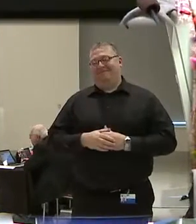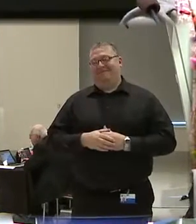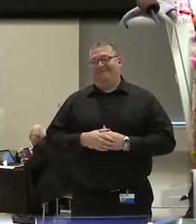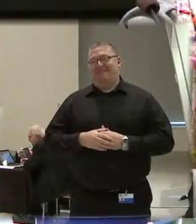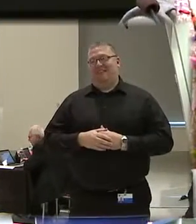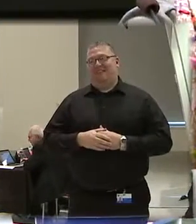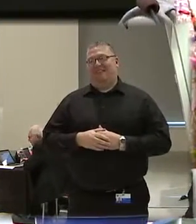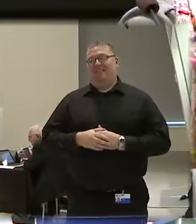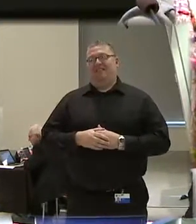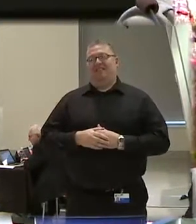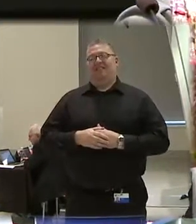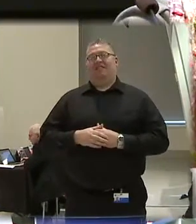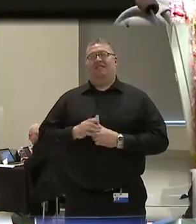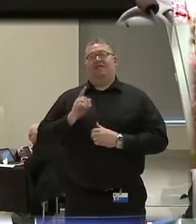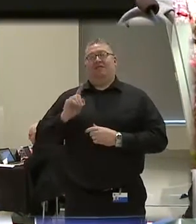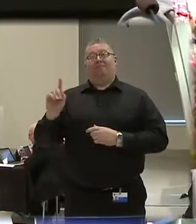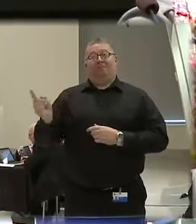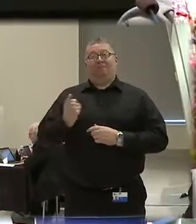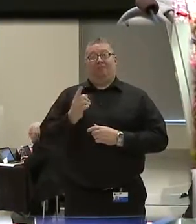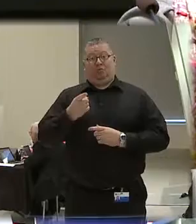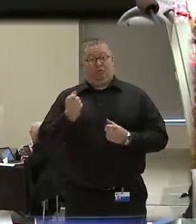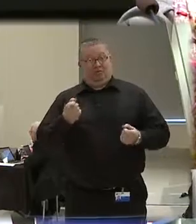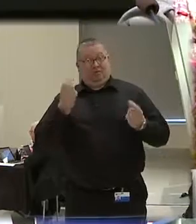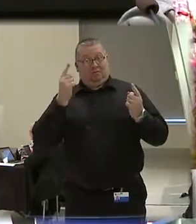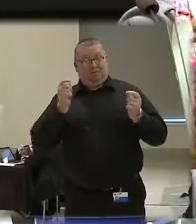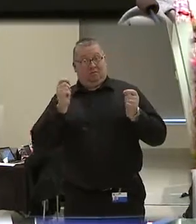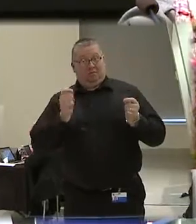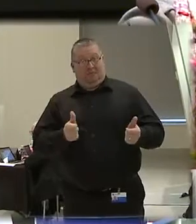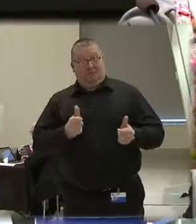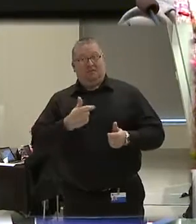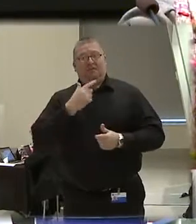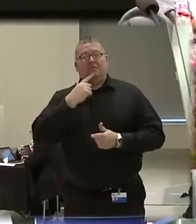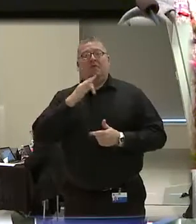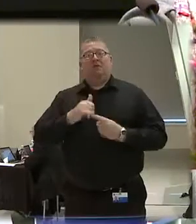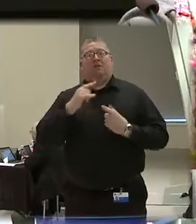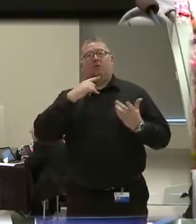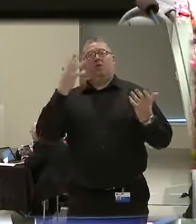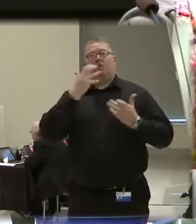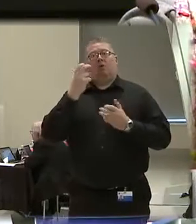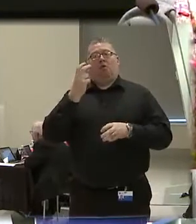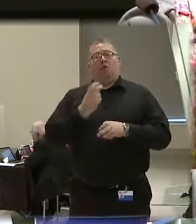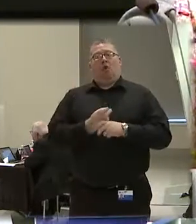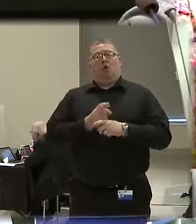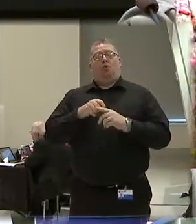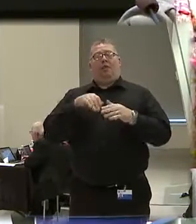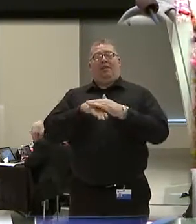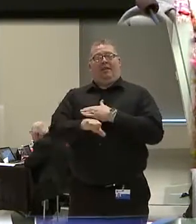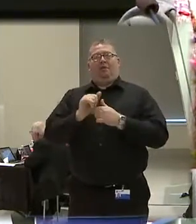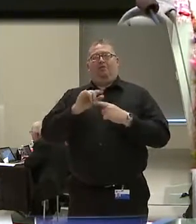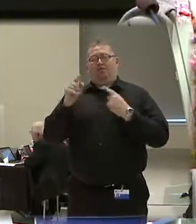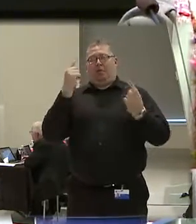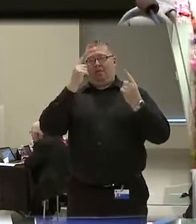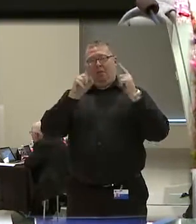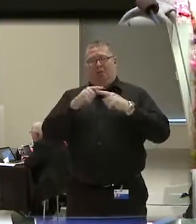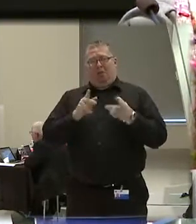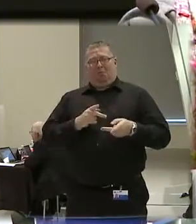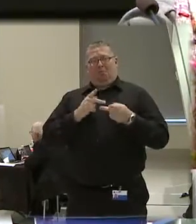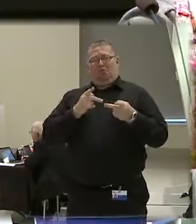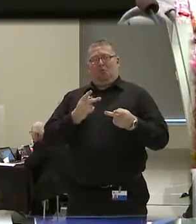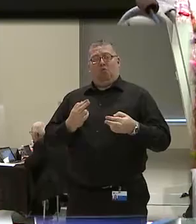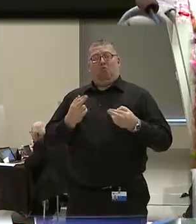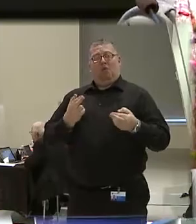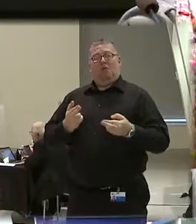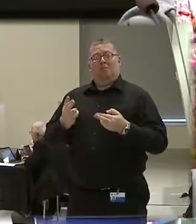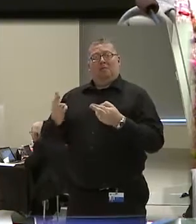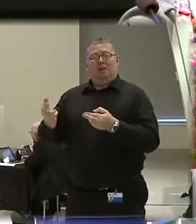you came in and understood, immediately said it was incredibly difficult to come in and just think about proposing